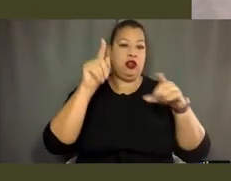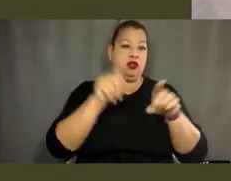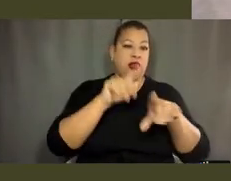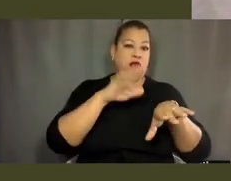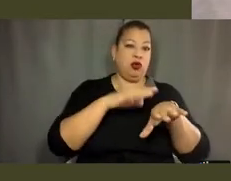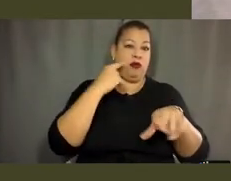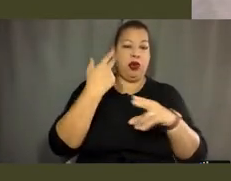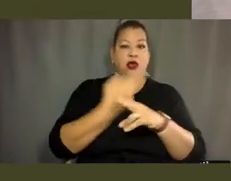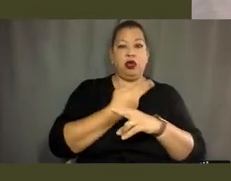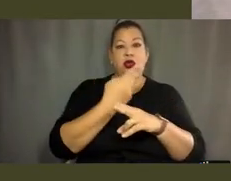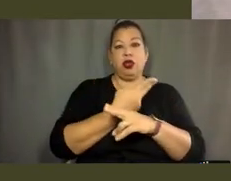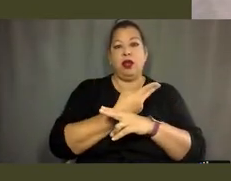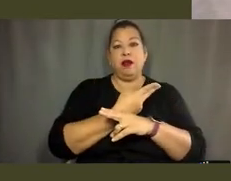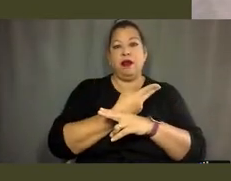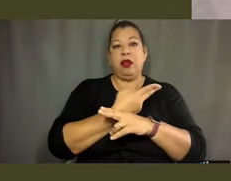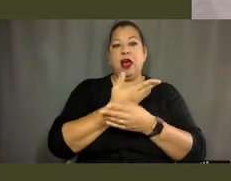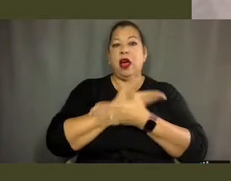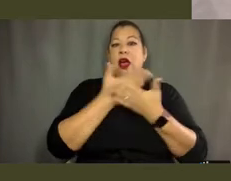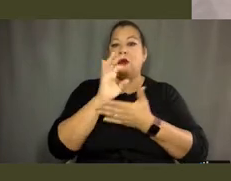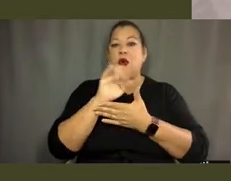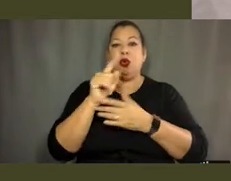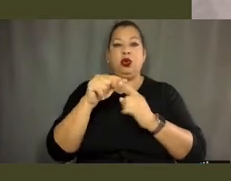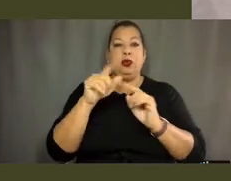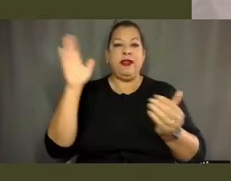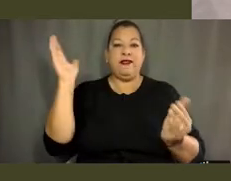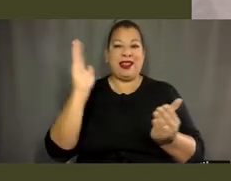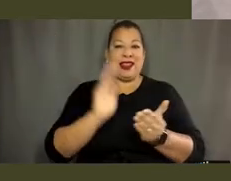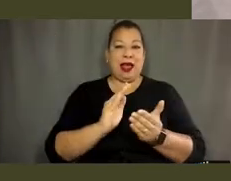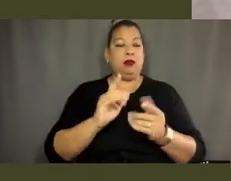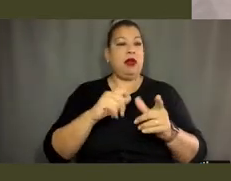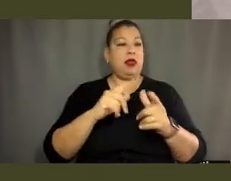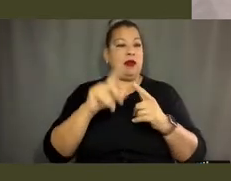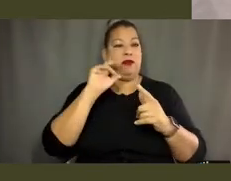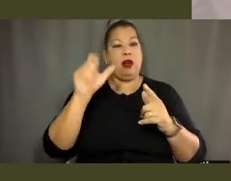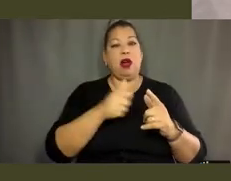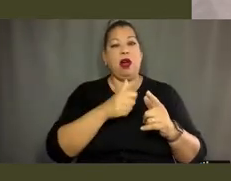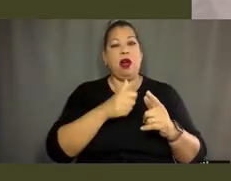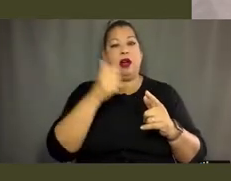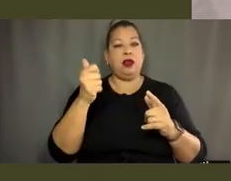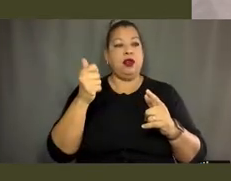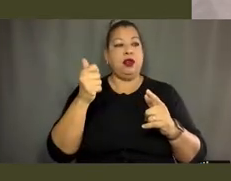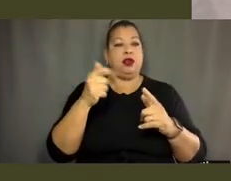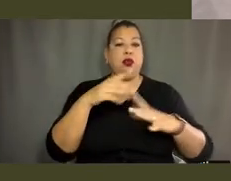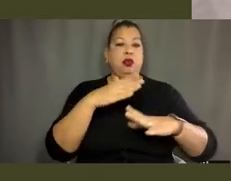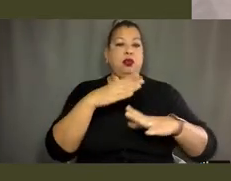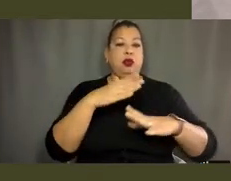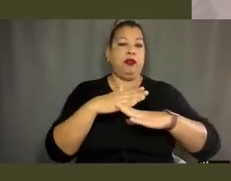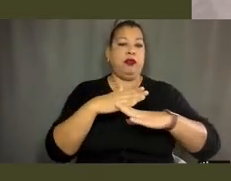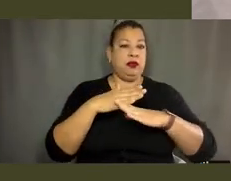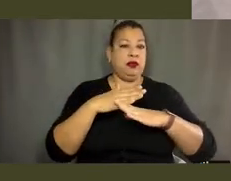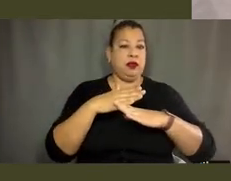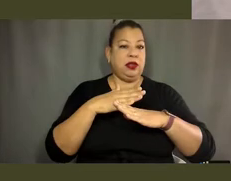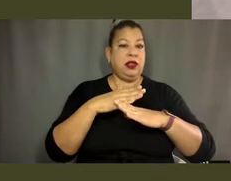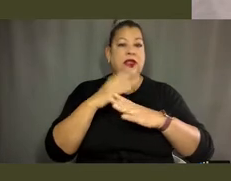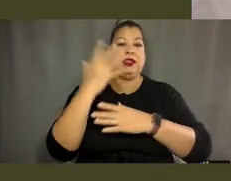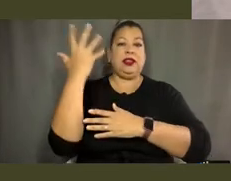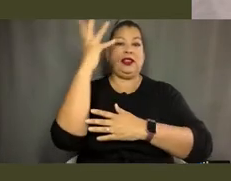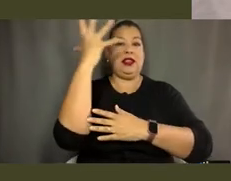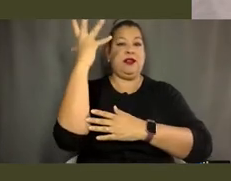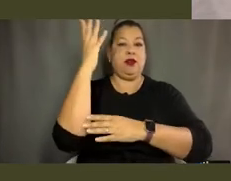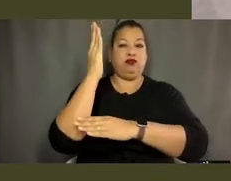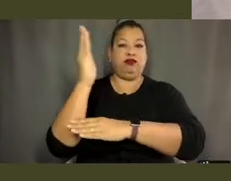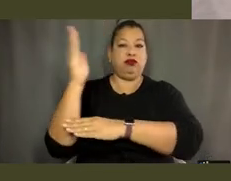unabated coal to be phased down, and there were other agreements to prevent deforestation and to reduce methane